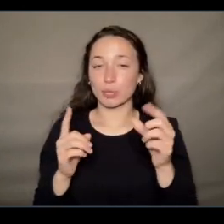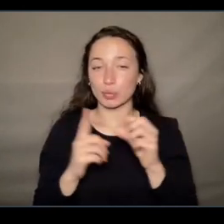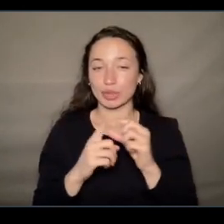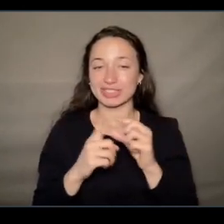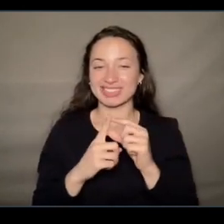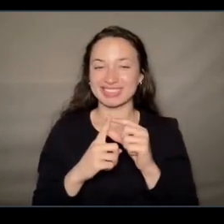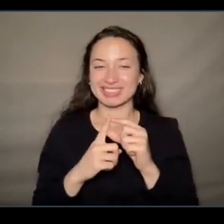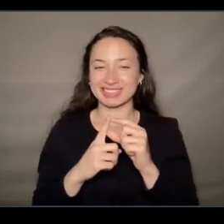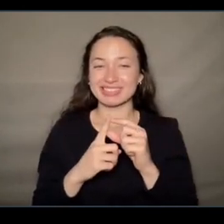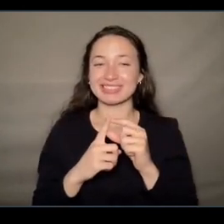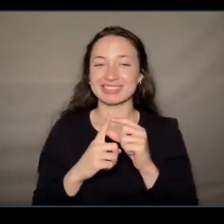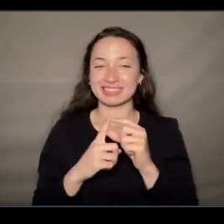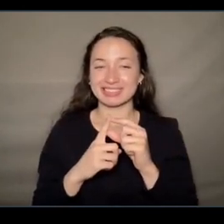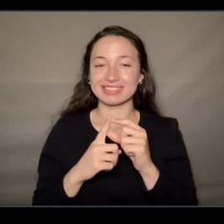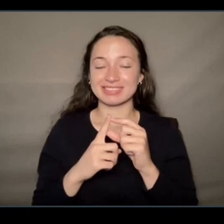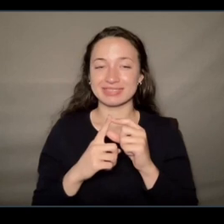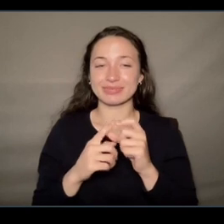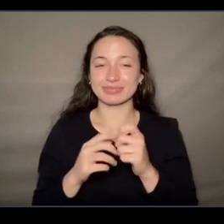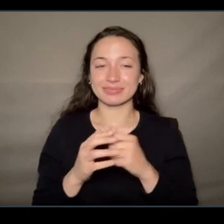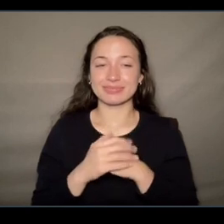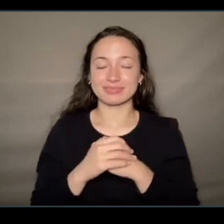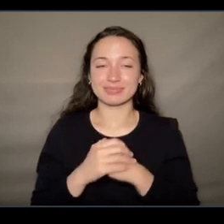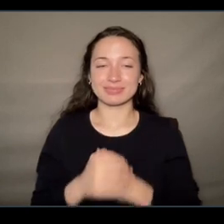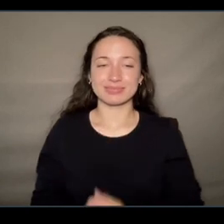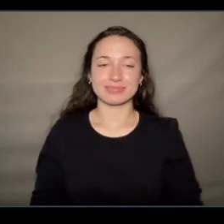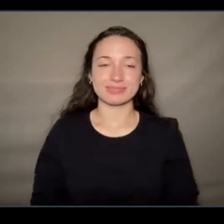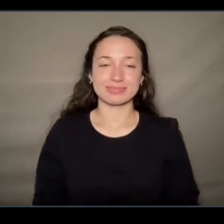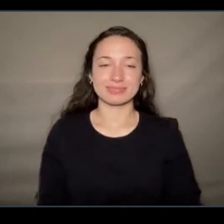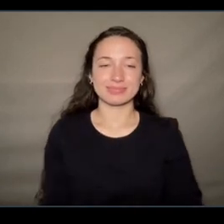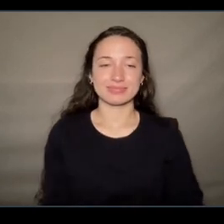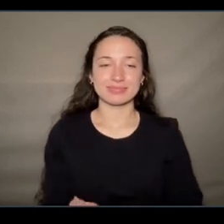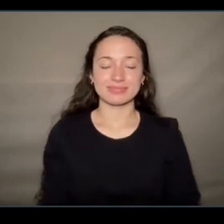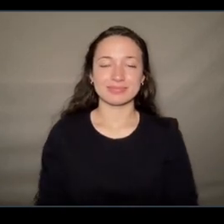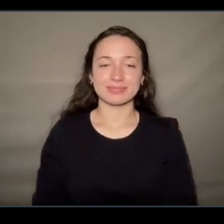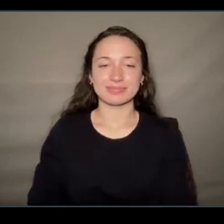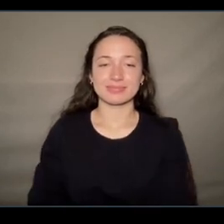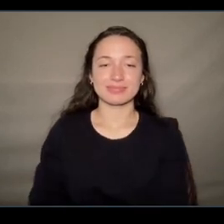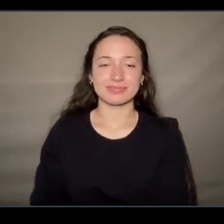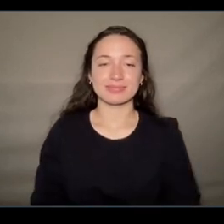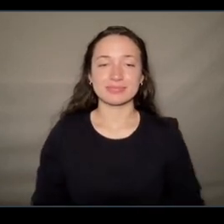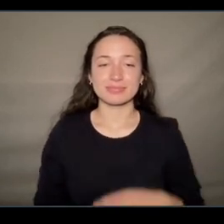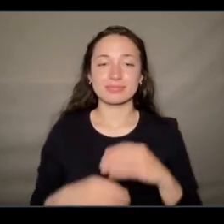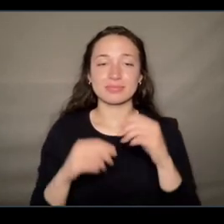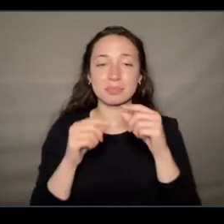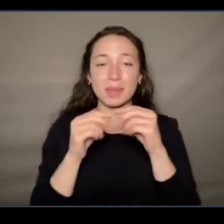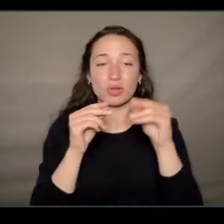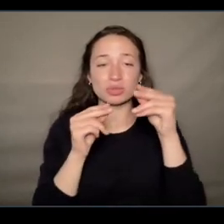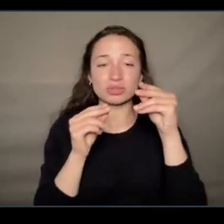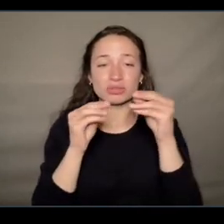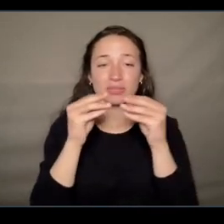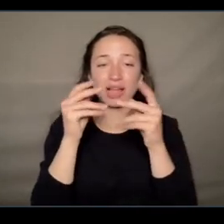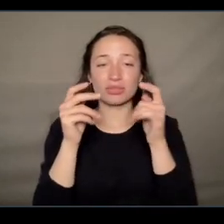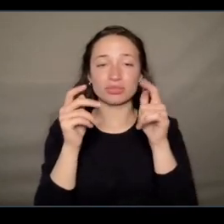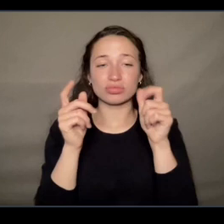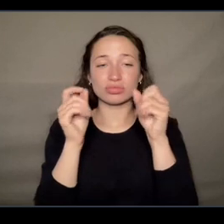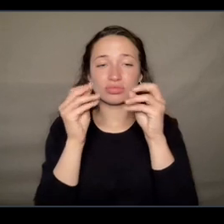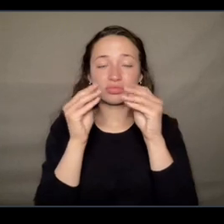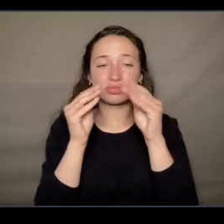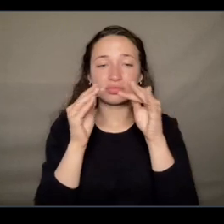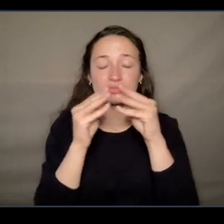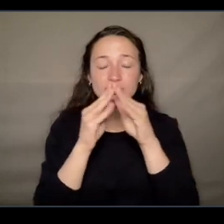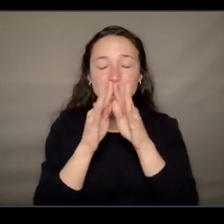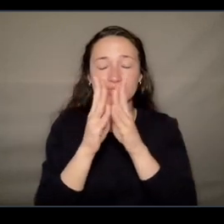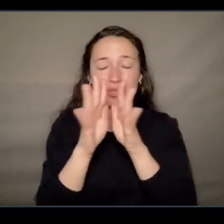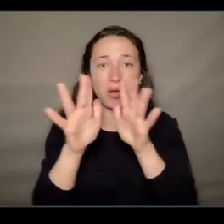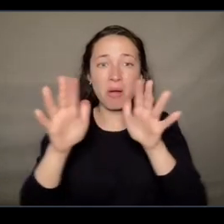and an experience into just a few words. Petals only just in